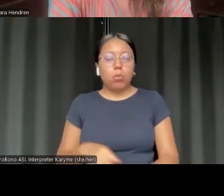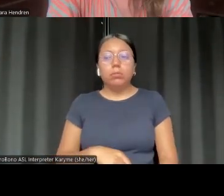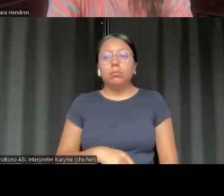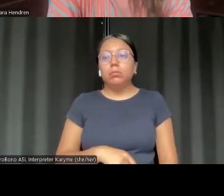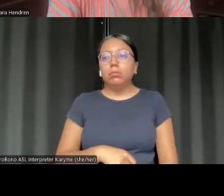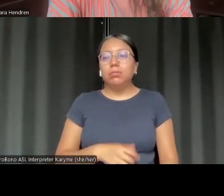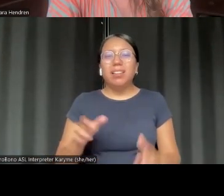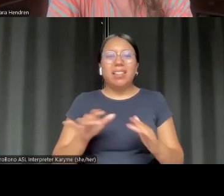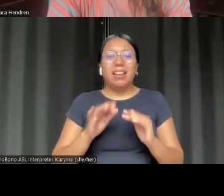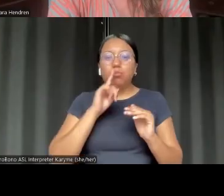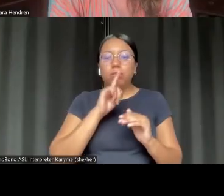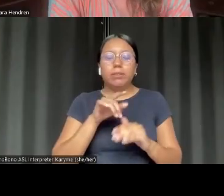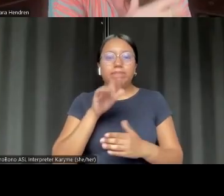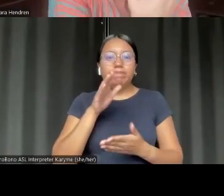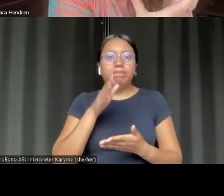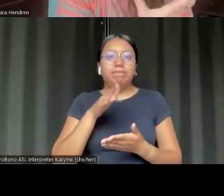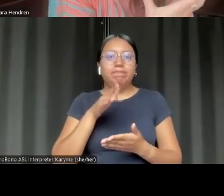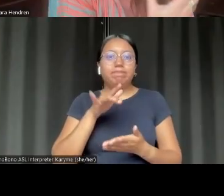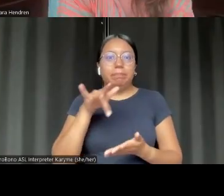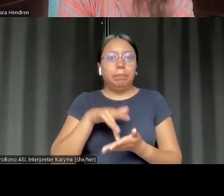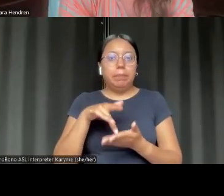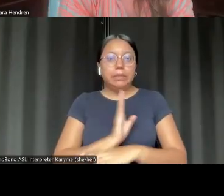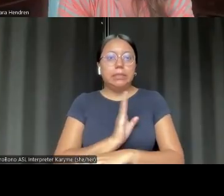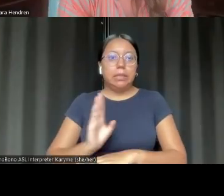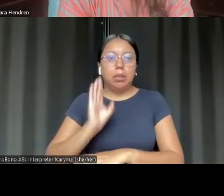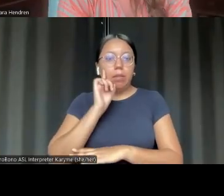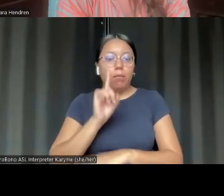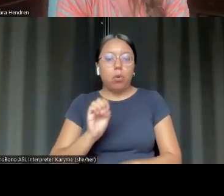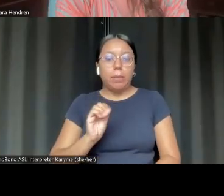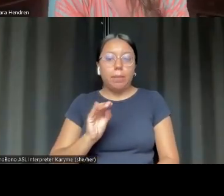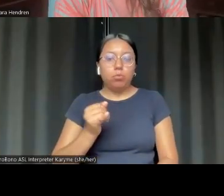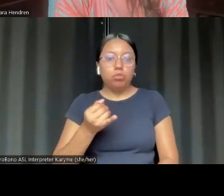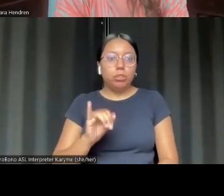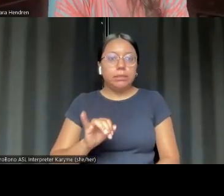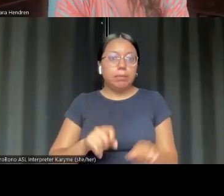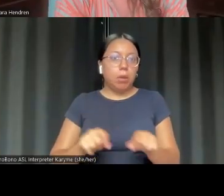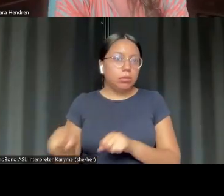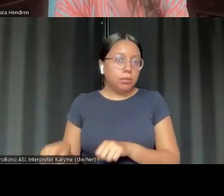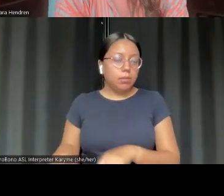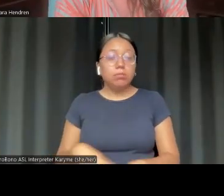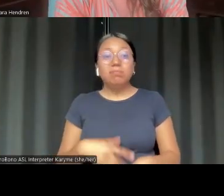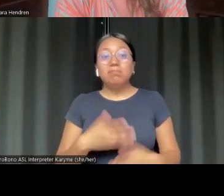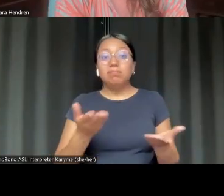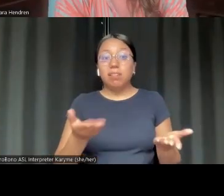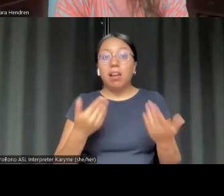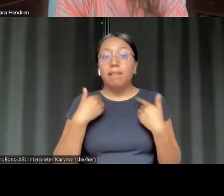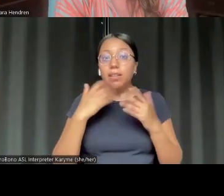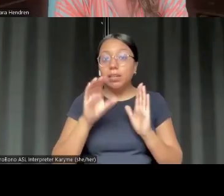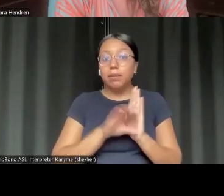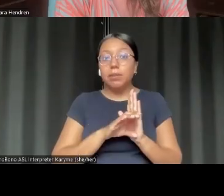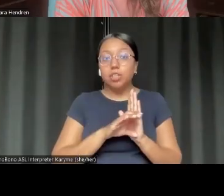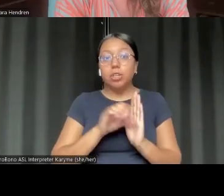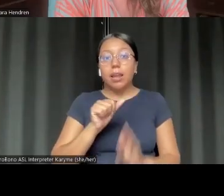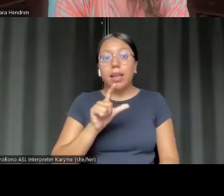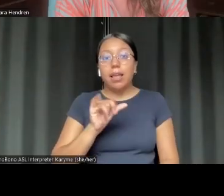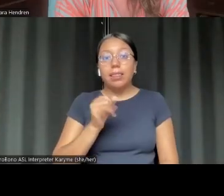mid-scale of the emoji makes possible, what fine art makes possible. So I've got an image here of Alison Lapper pregnant. This